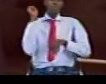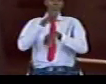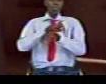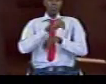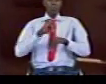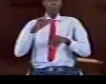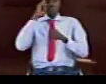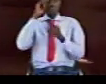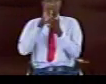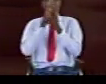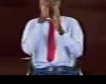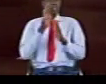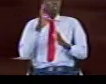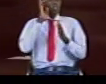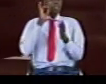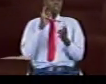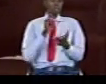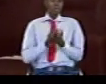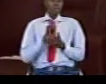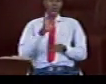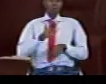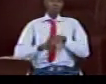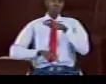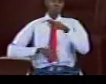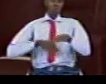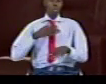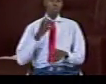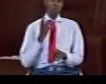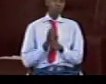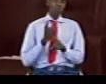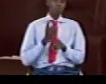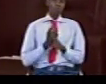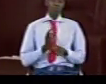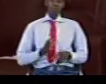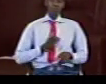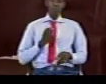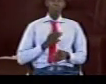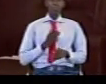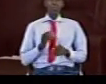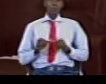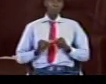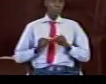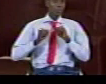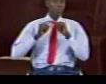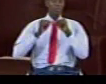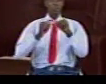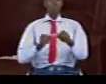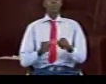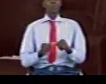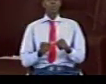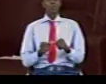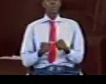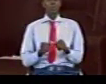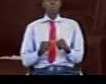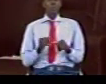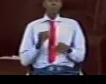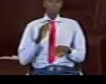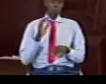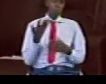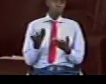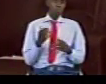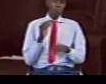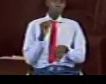that walketh uprightly and walketh, that's in the continual sense, continual tense, he walketh righteousness,